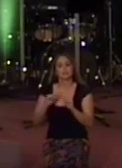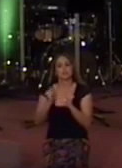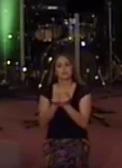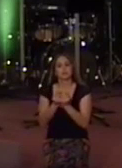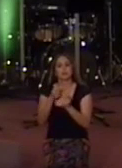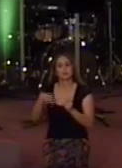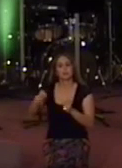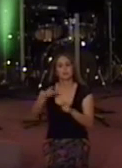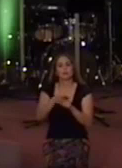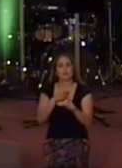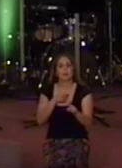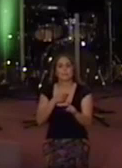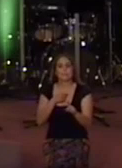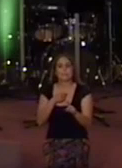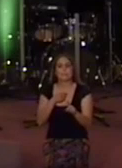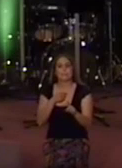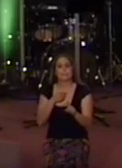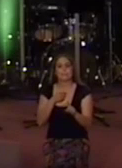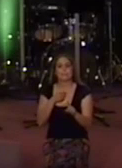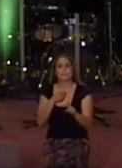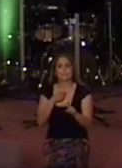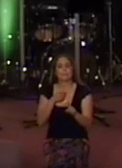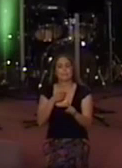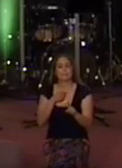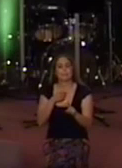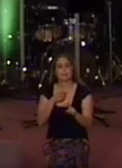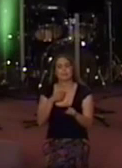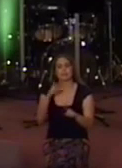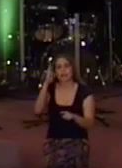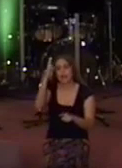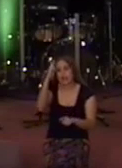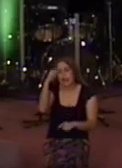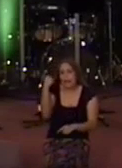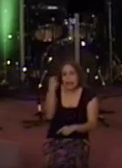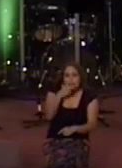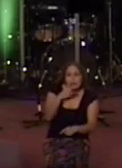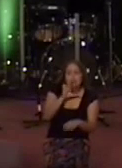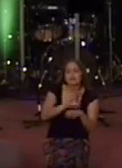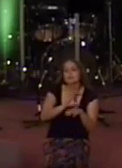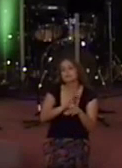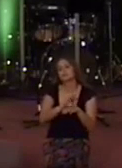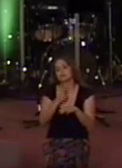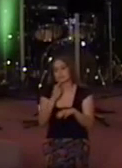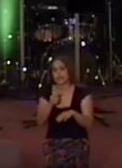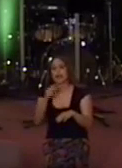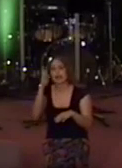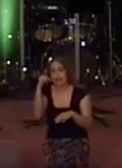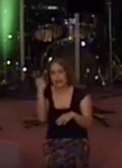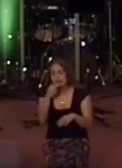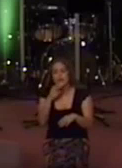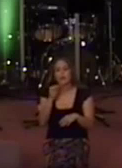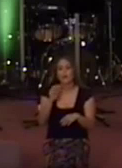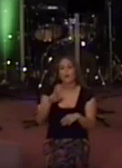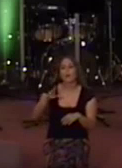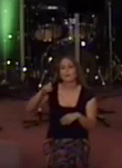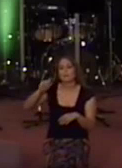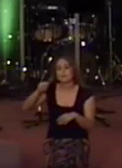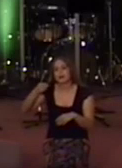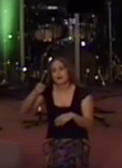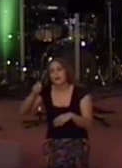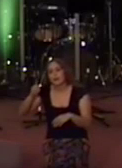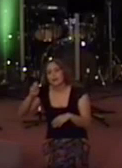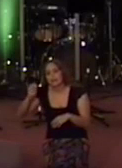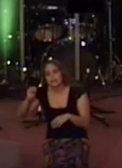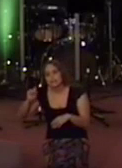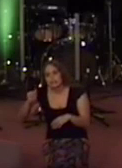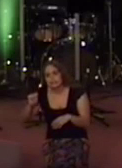church from. All right, so if you came from the Catholic Church, you say Catholic, or if you came from the Methodist Church, Methodist or Baptist.